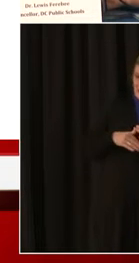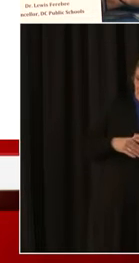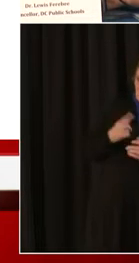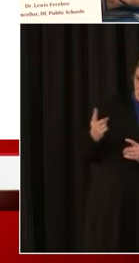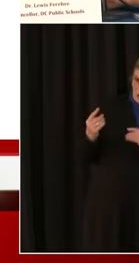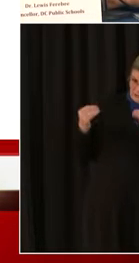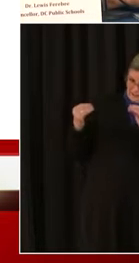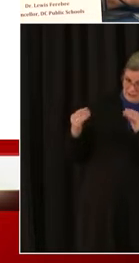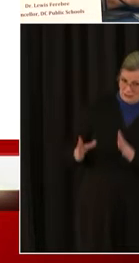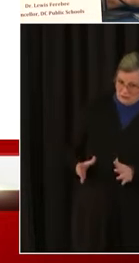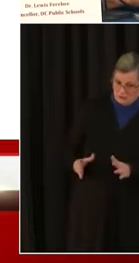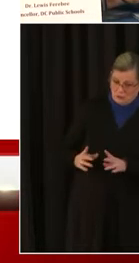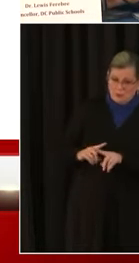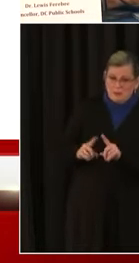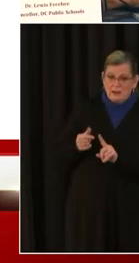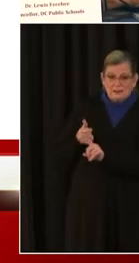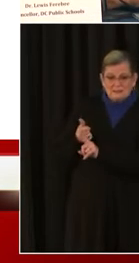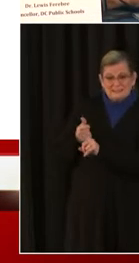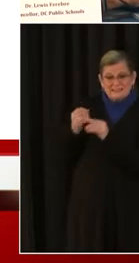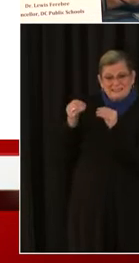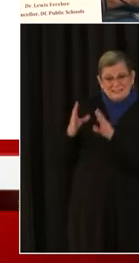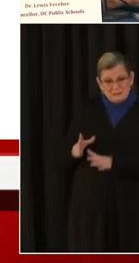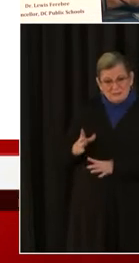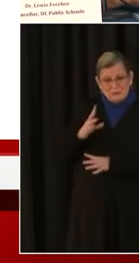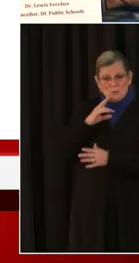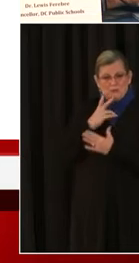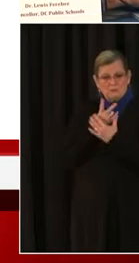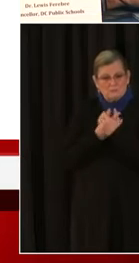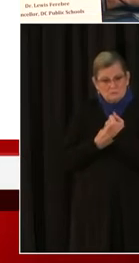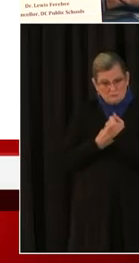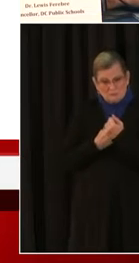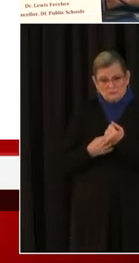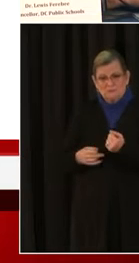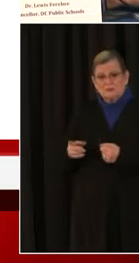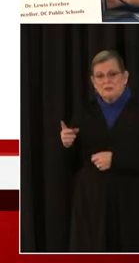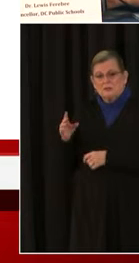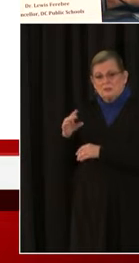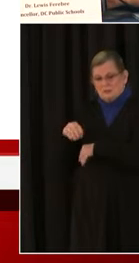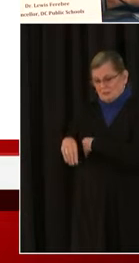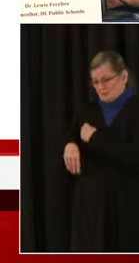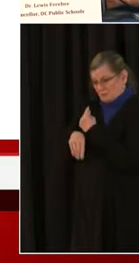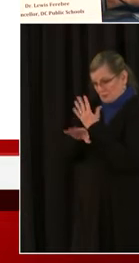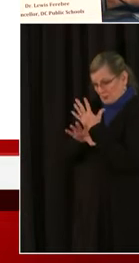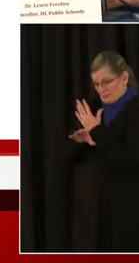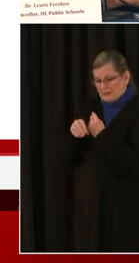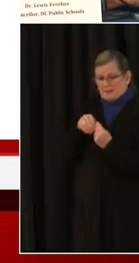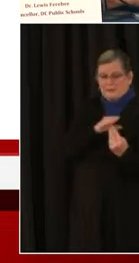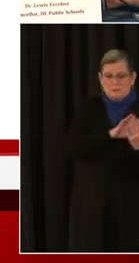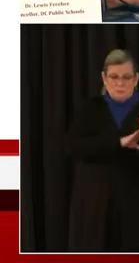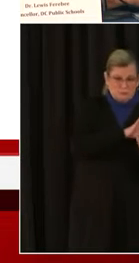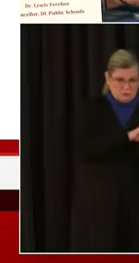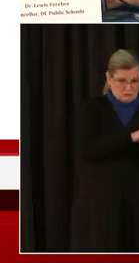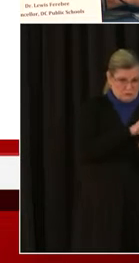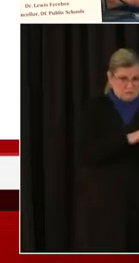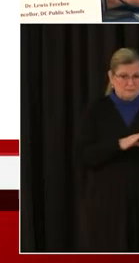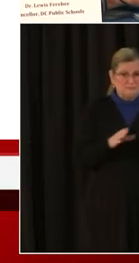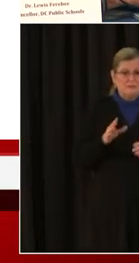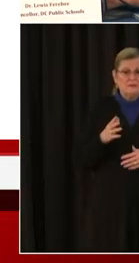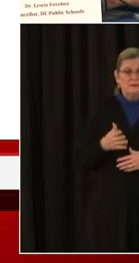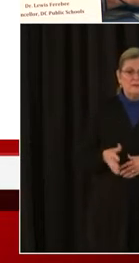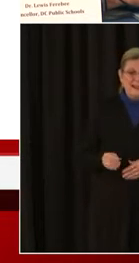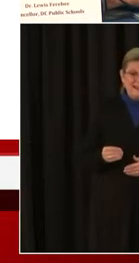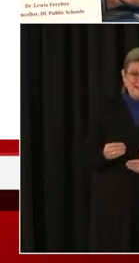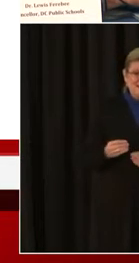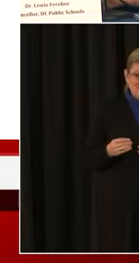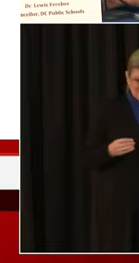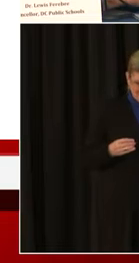teacher instructs students both in person and remotely. And the virtual instruction can be